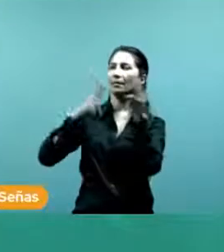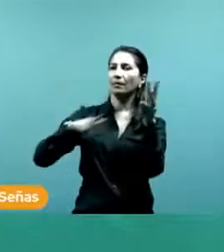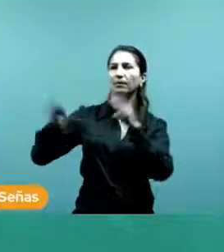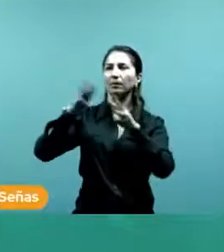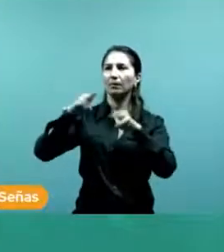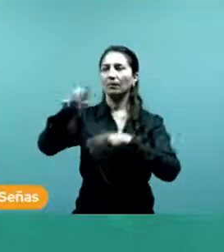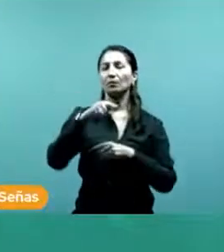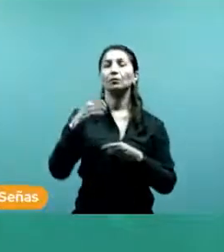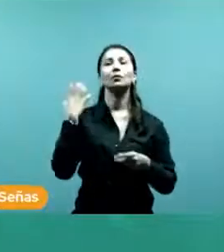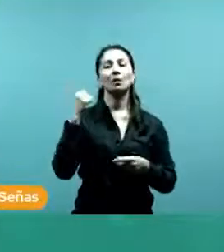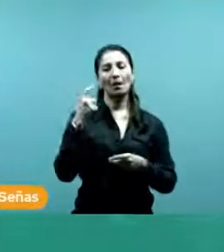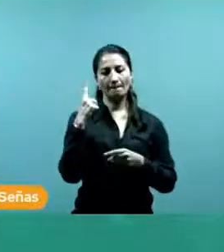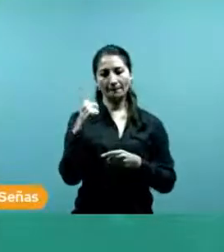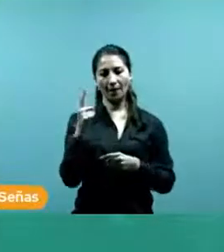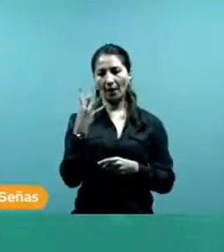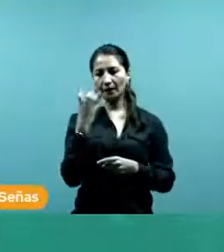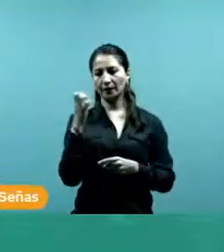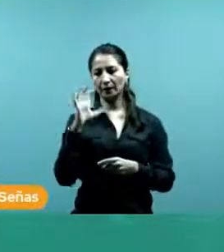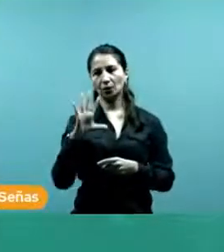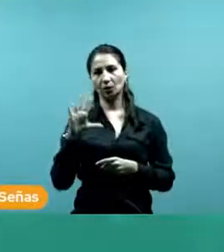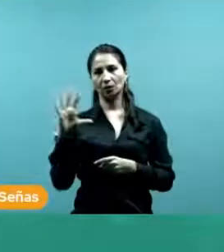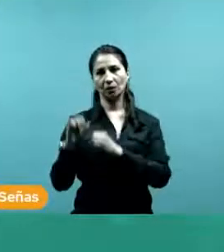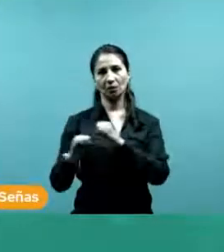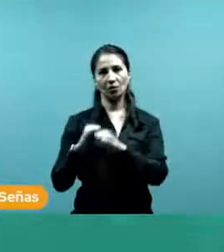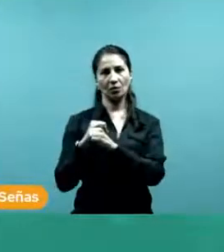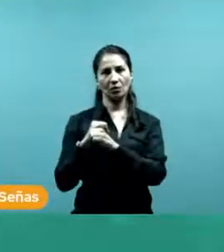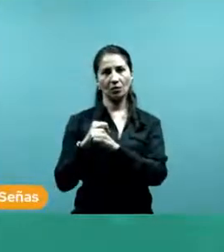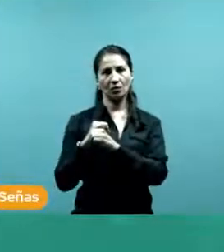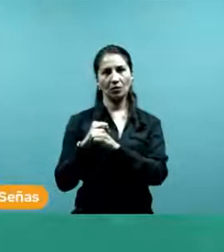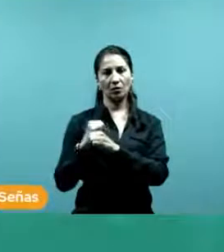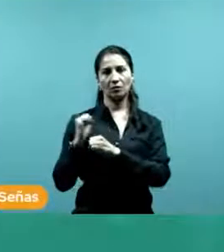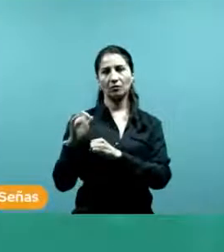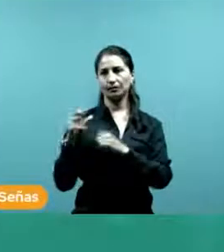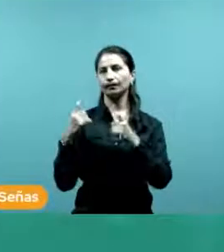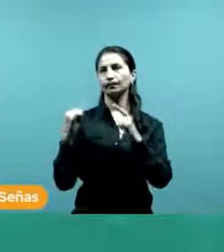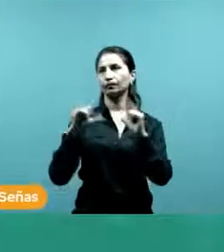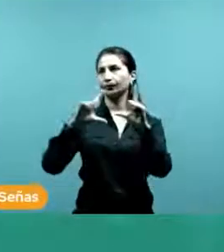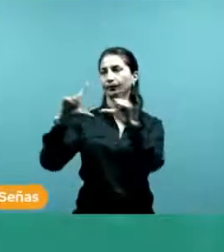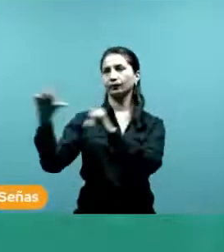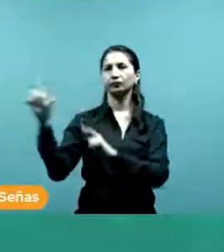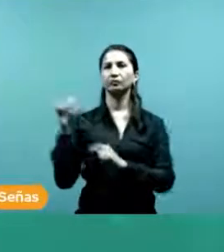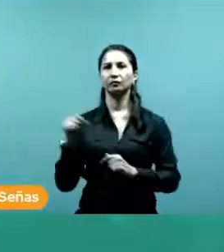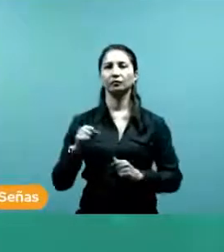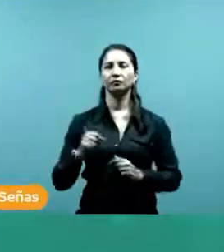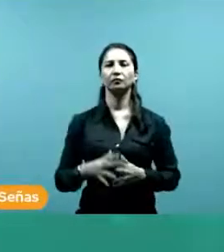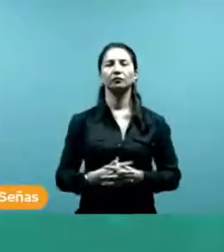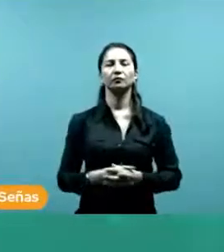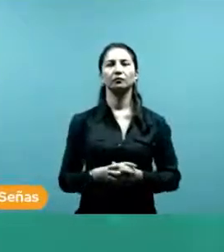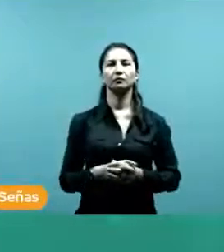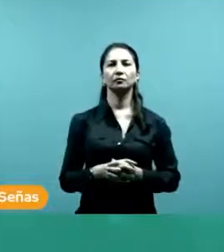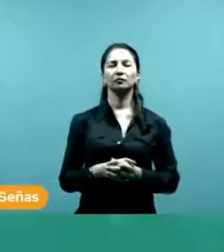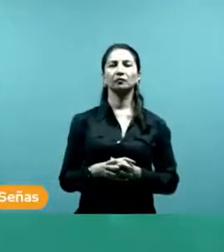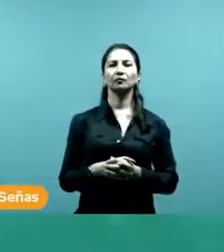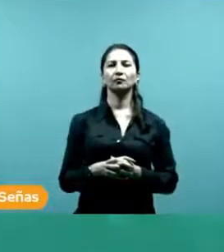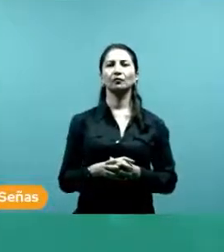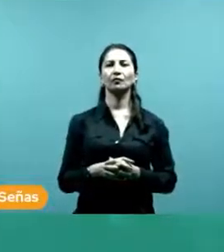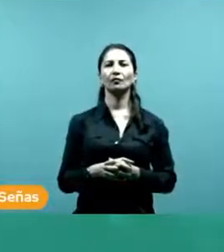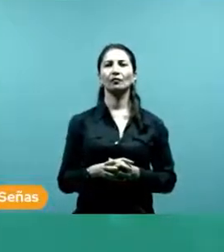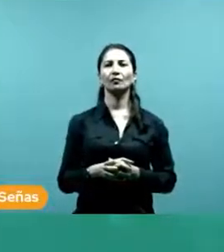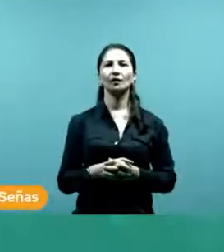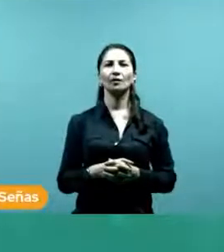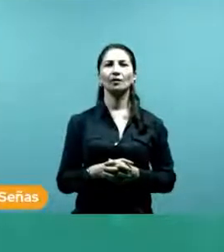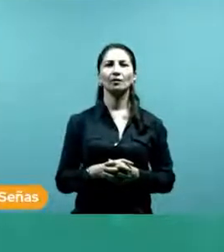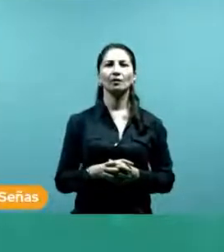1955. En 1955. And our biggest project right now is to change Nuestro this exhibition. Nuestro proyecto más